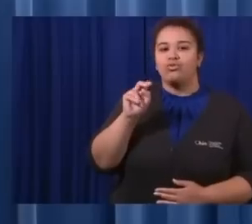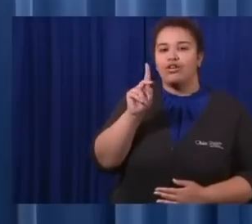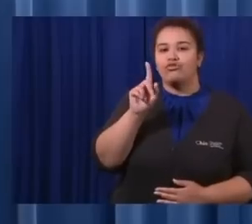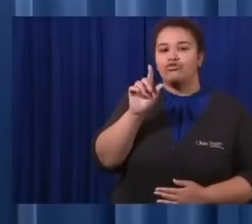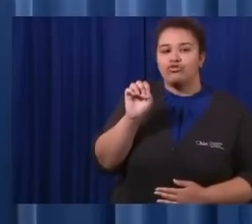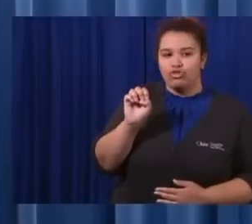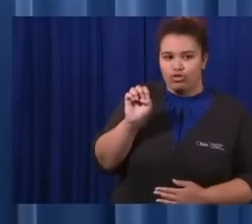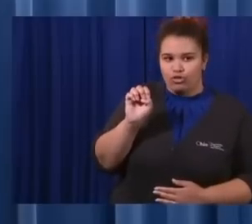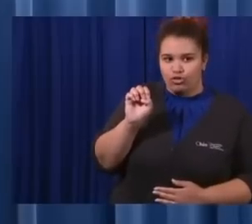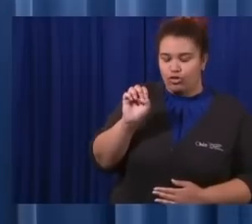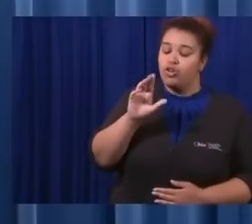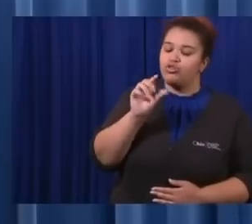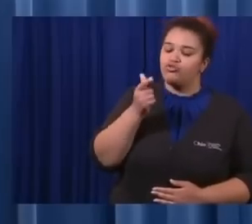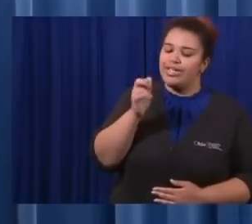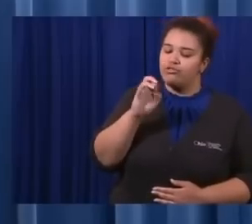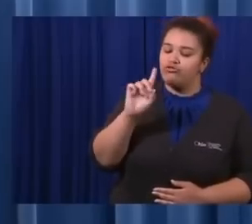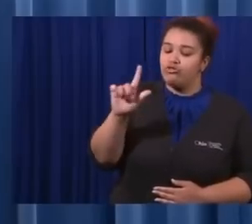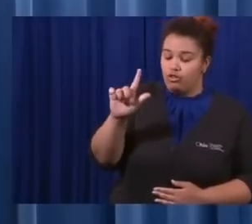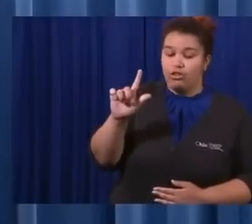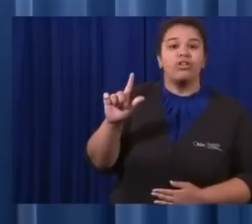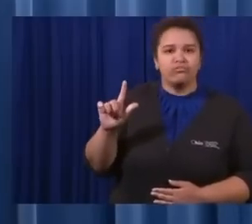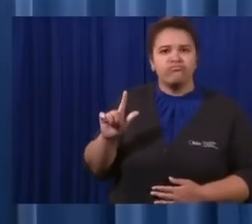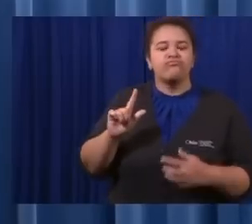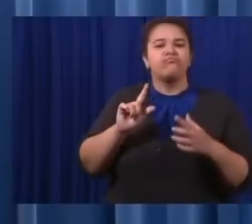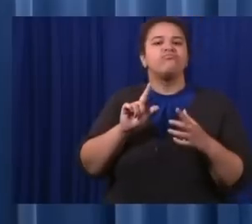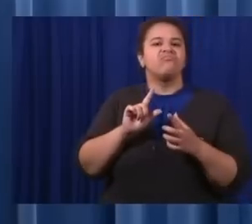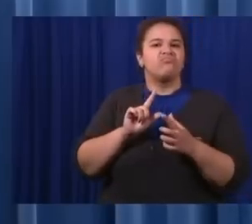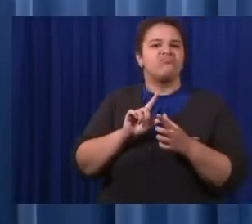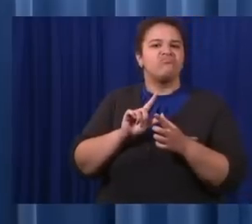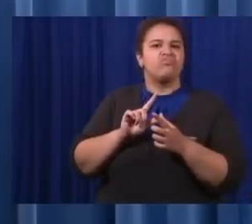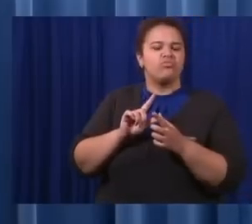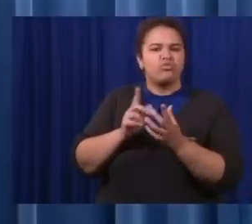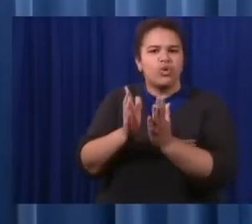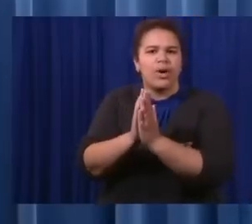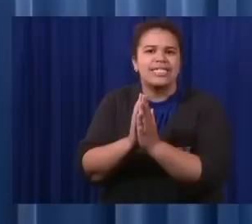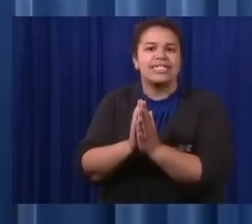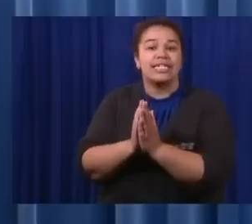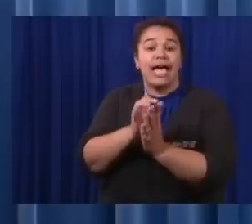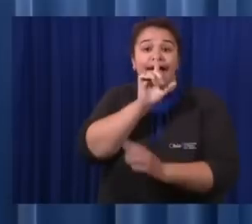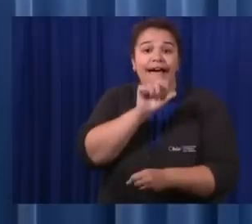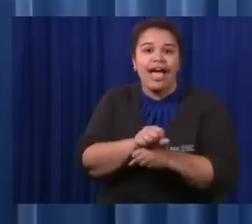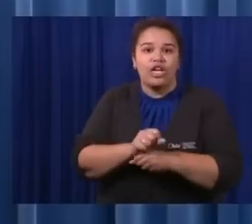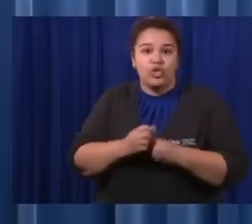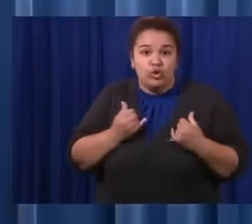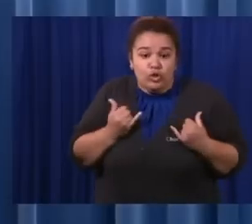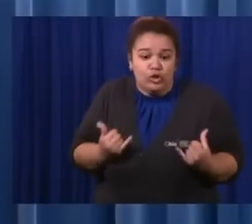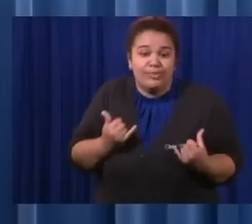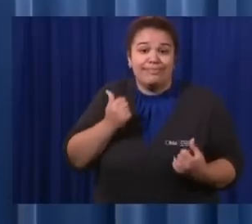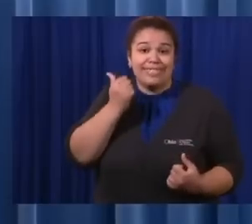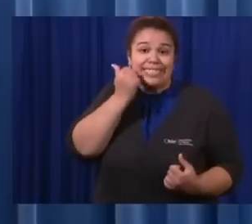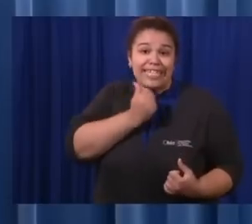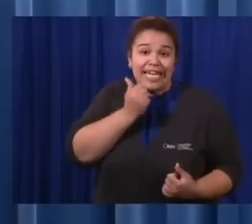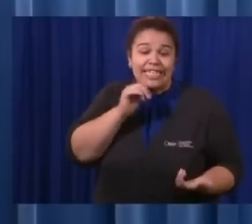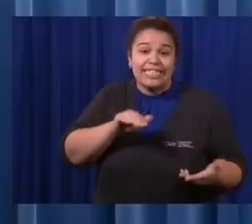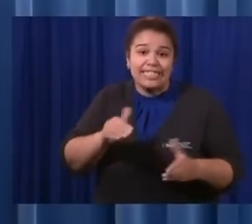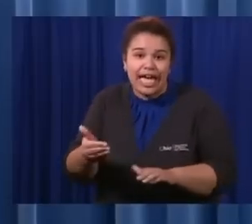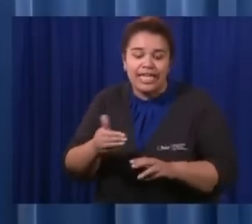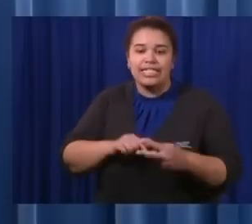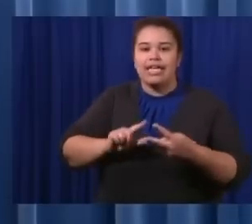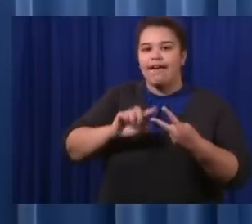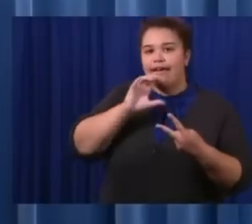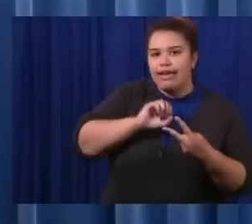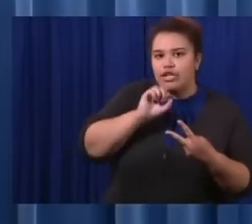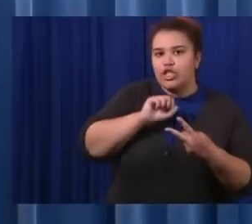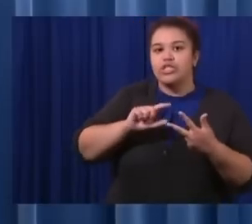legislation, requesting information such as actual daily deaths instead of reported, as well as age and comorbidities,